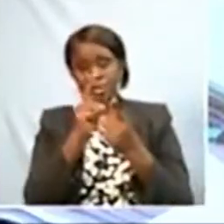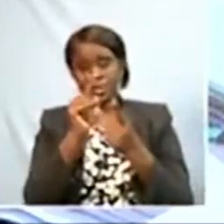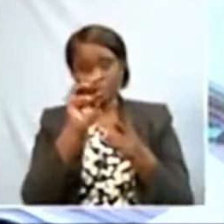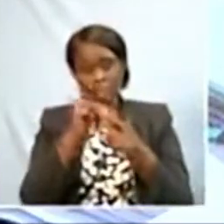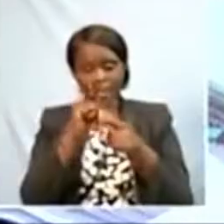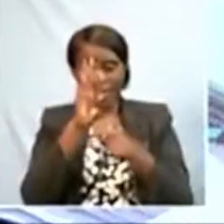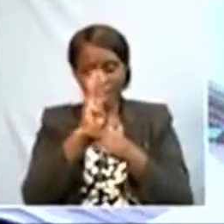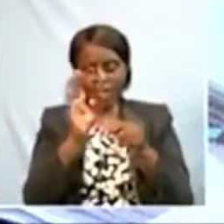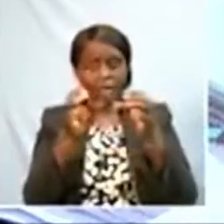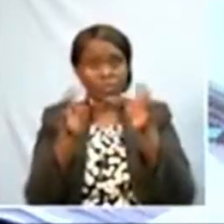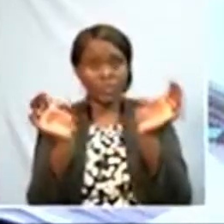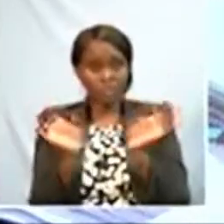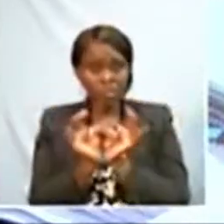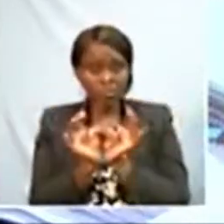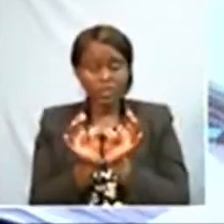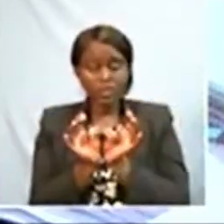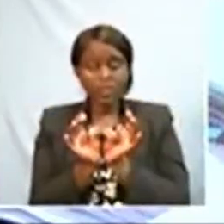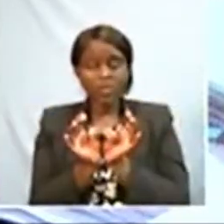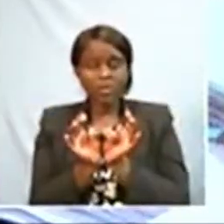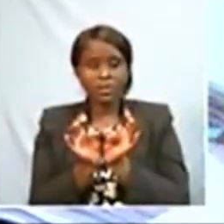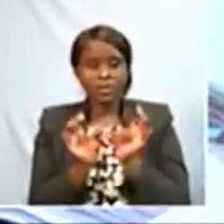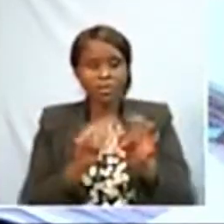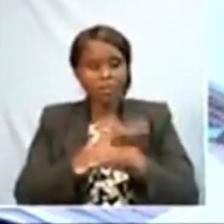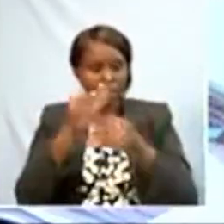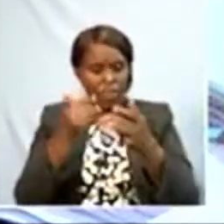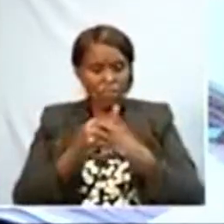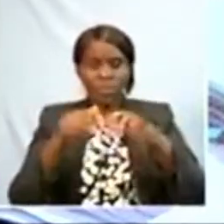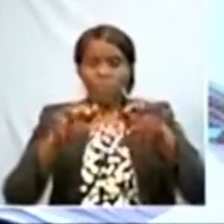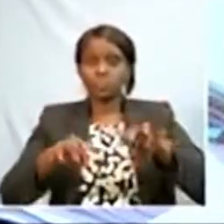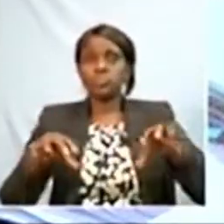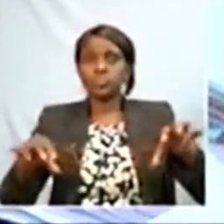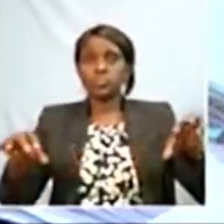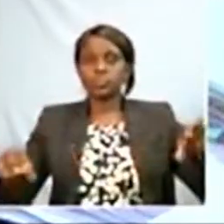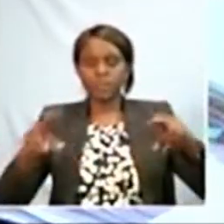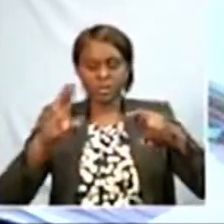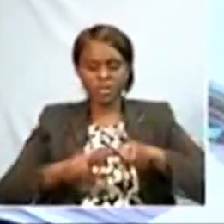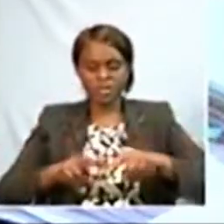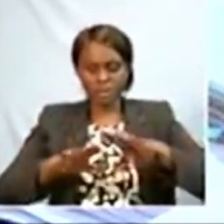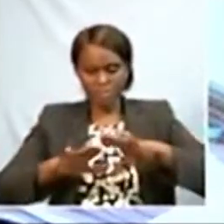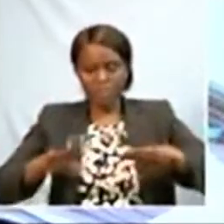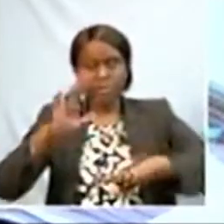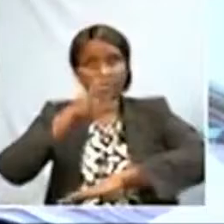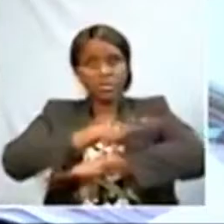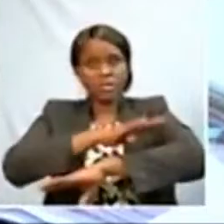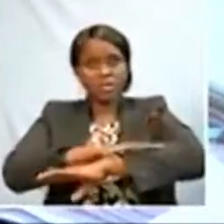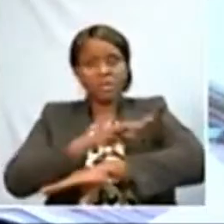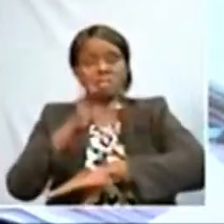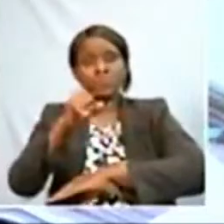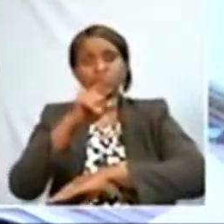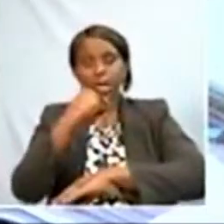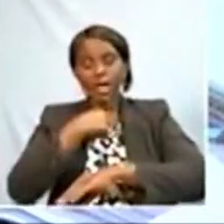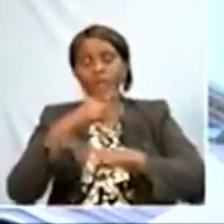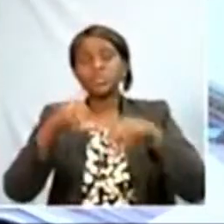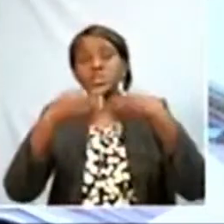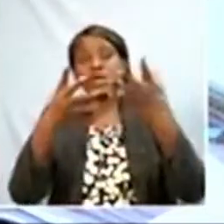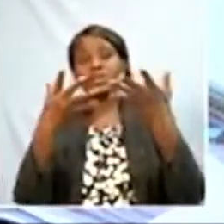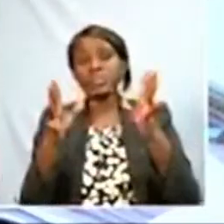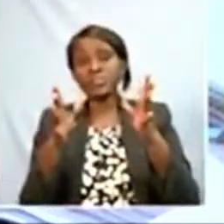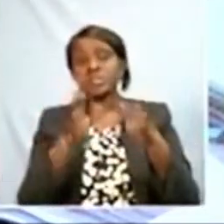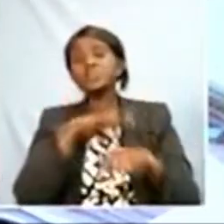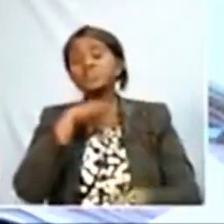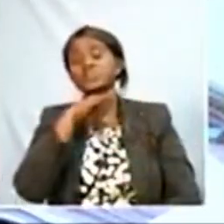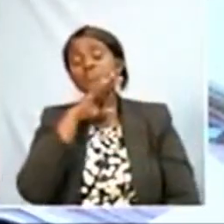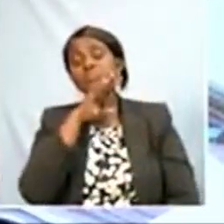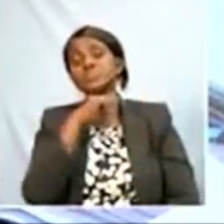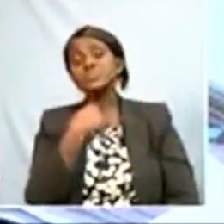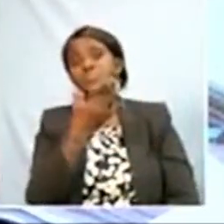MBALA constituency, all the children are sitting on desks. Yes, you have Chair. supplied adequate